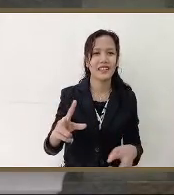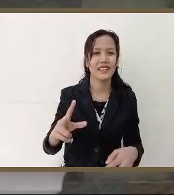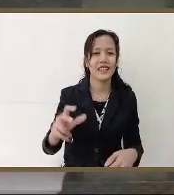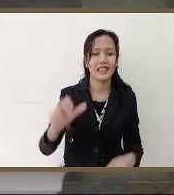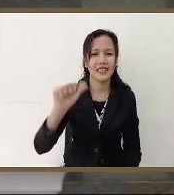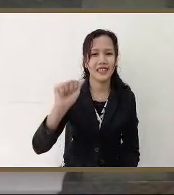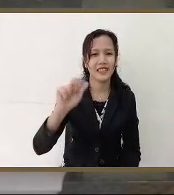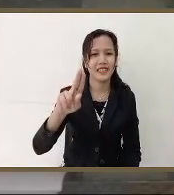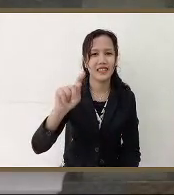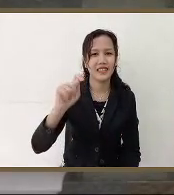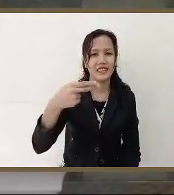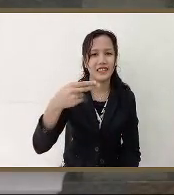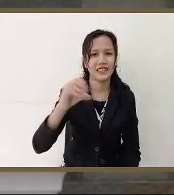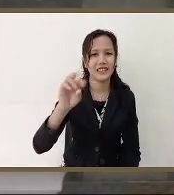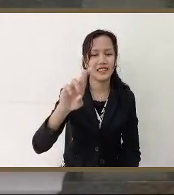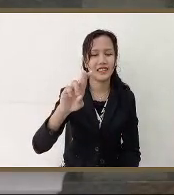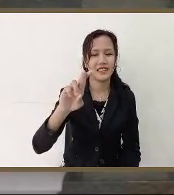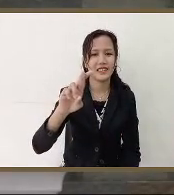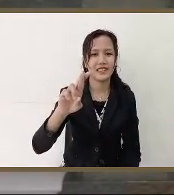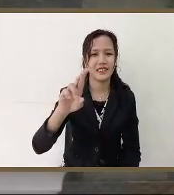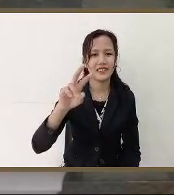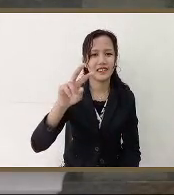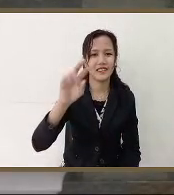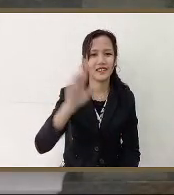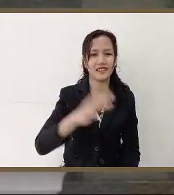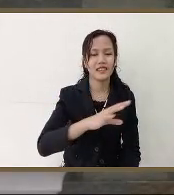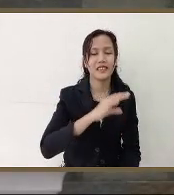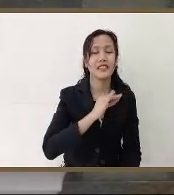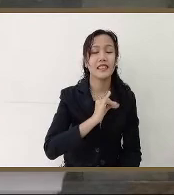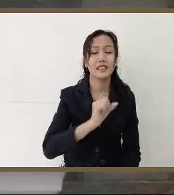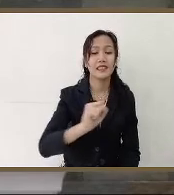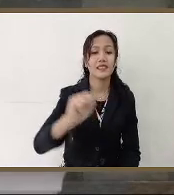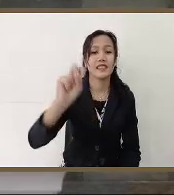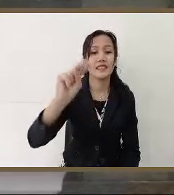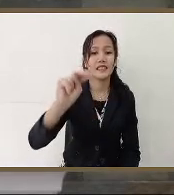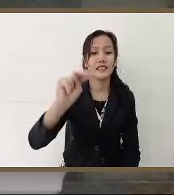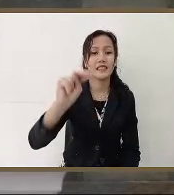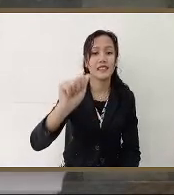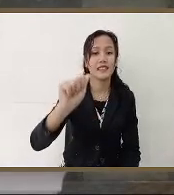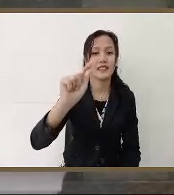God. Okay, kasi nasa last years na po ito, Nathan and God